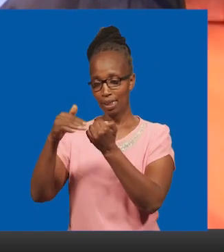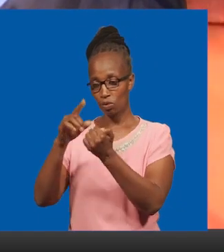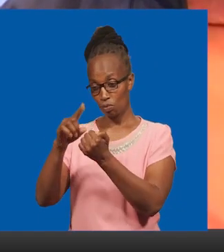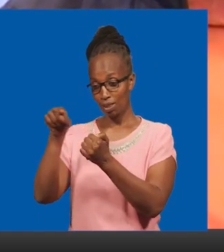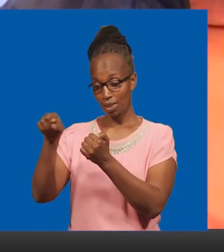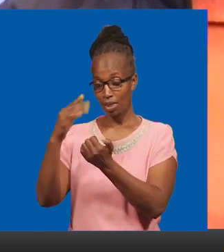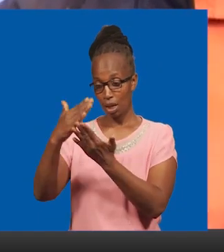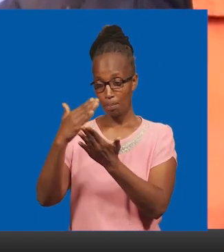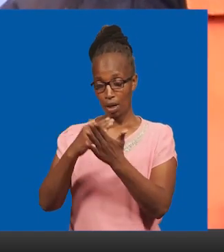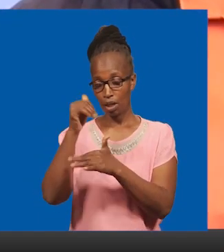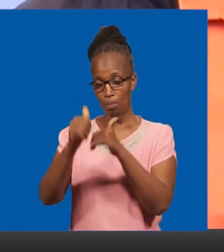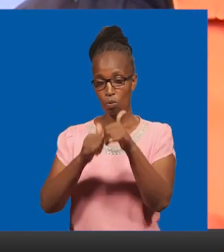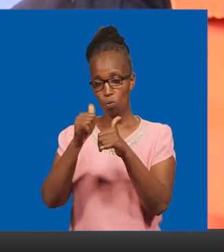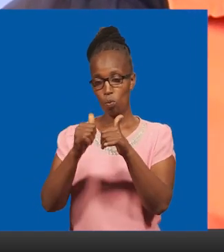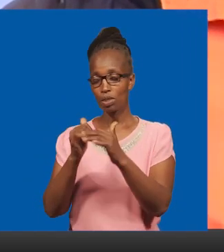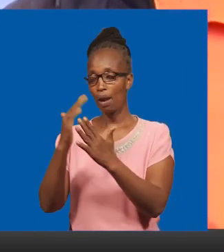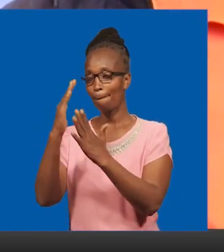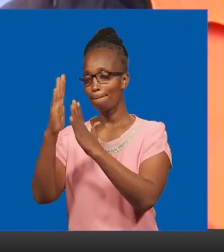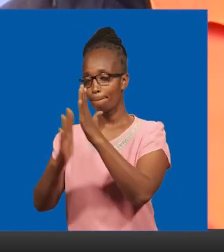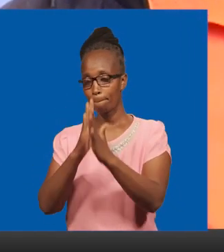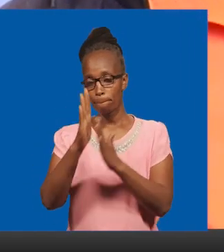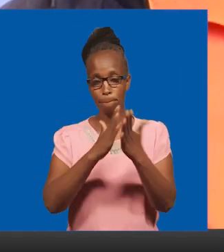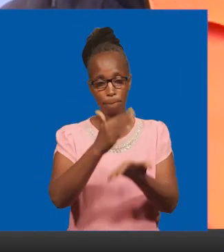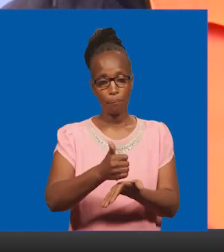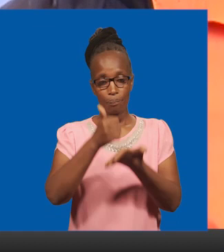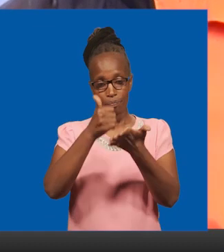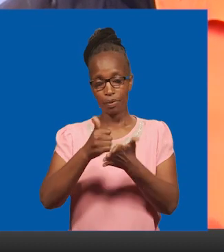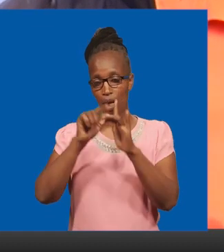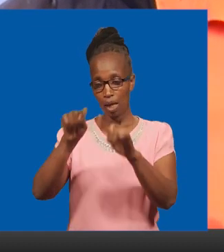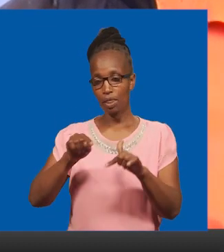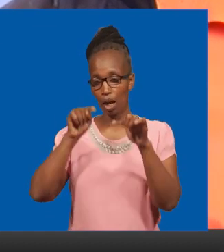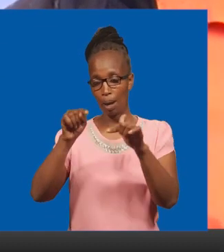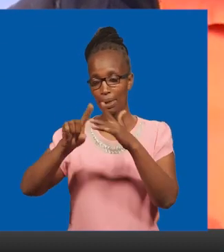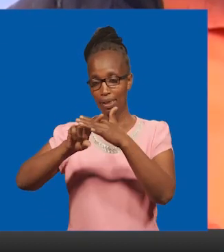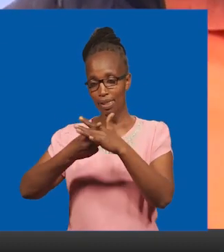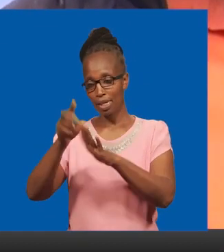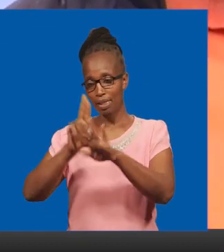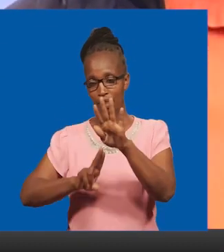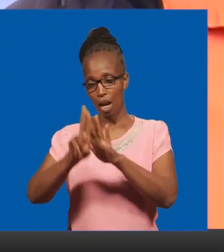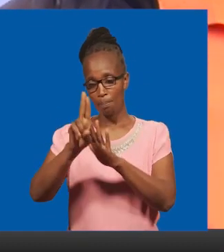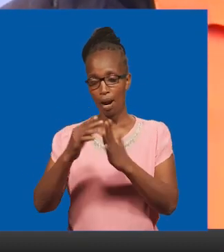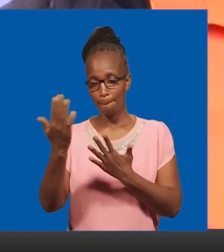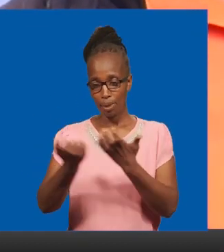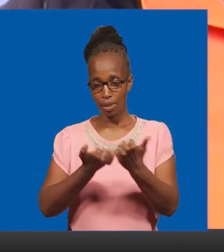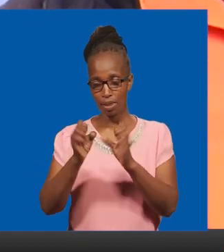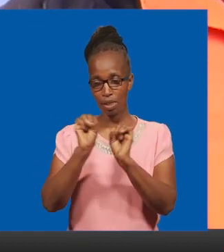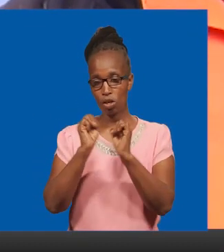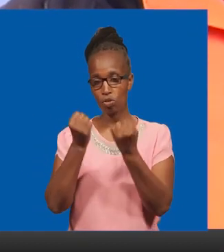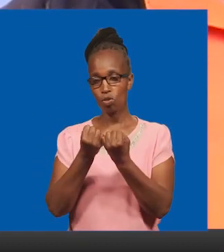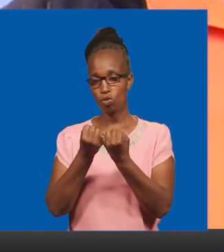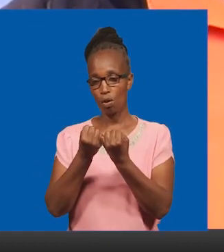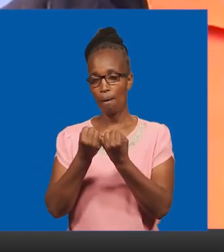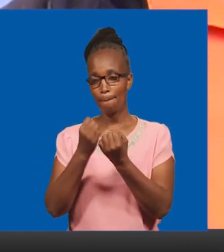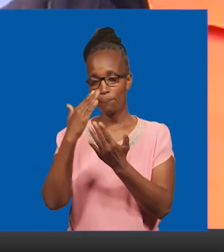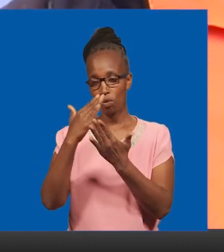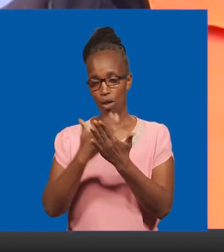we call Fungua na Kuja. It's a program that was tailor-made to help upcoming startups,